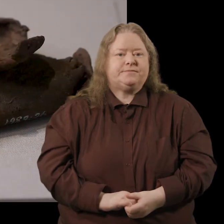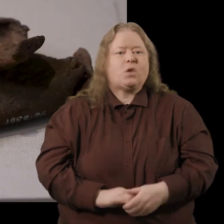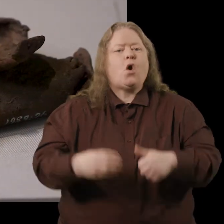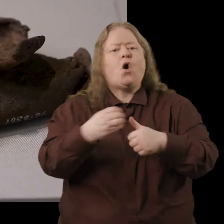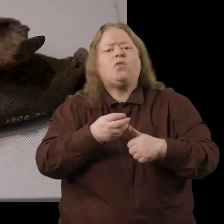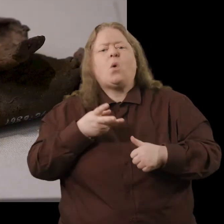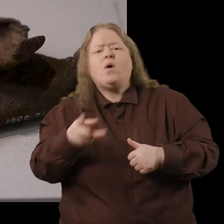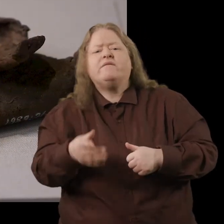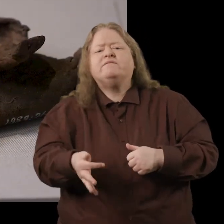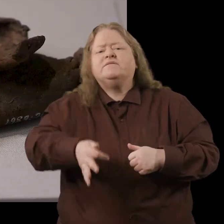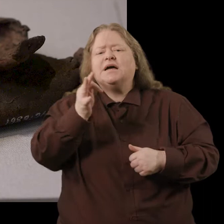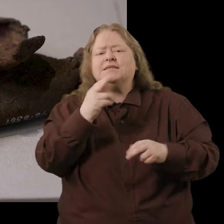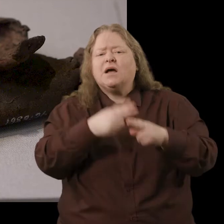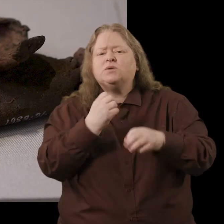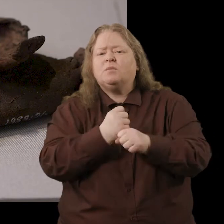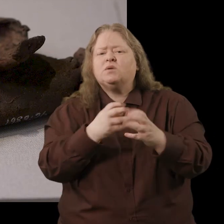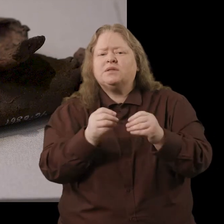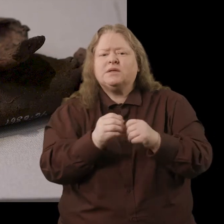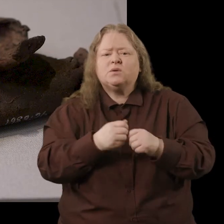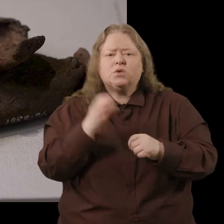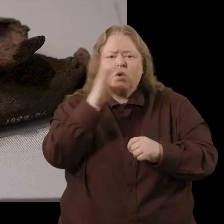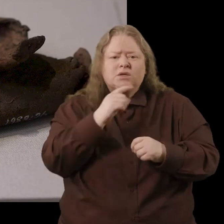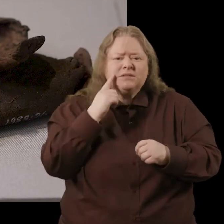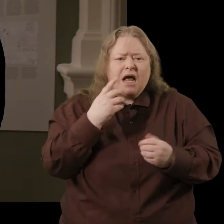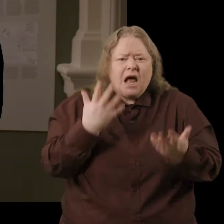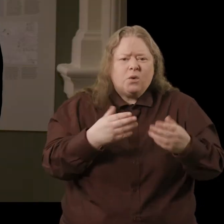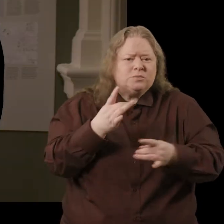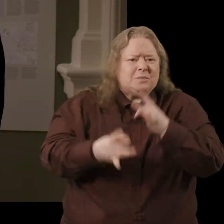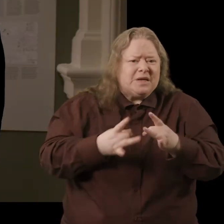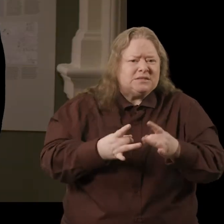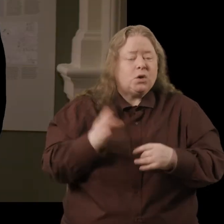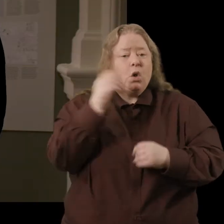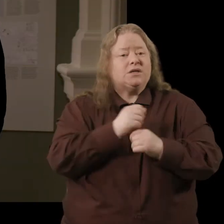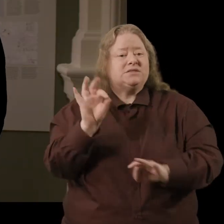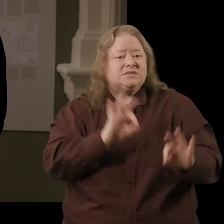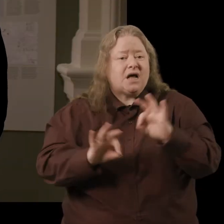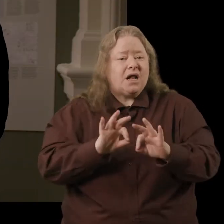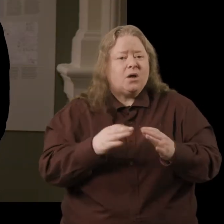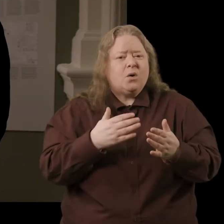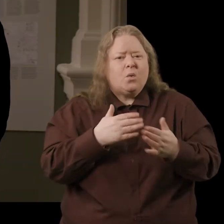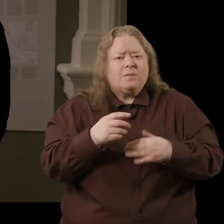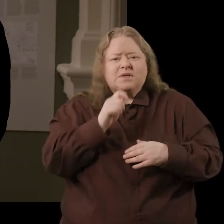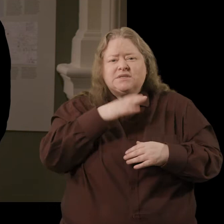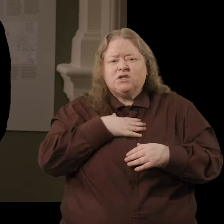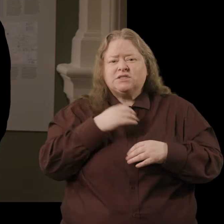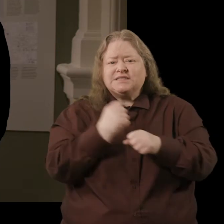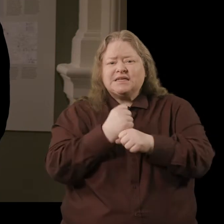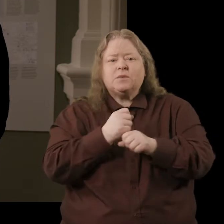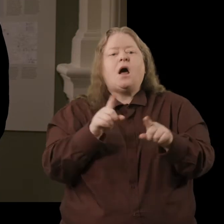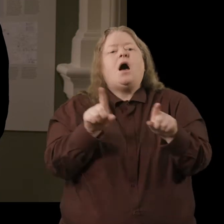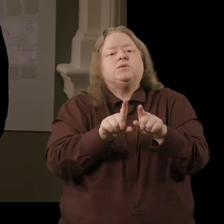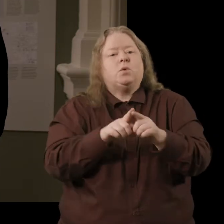Another way of finding out about an object is to look at how it was made, to look at the style, which might tell us the date, but also to